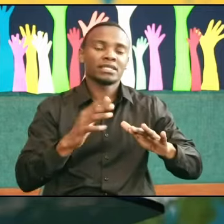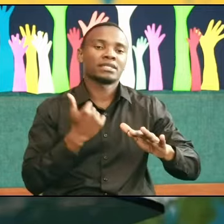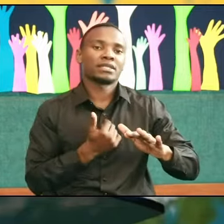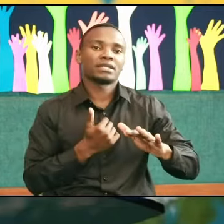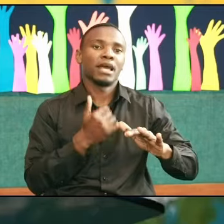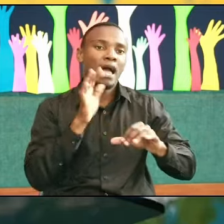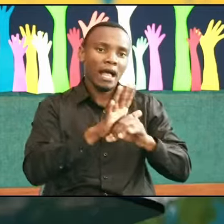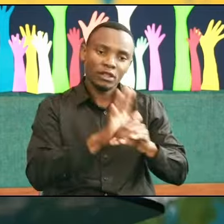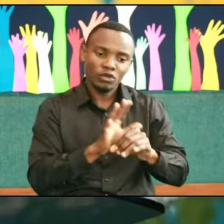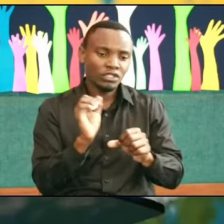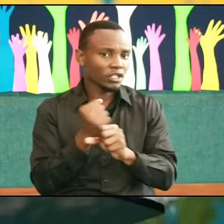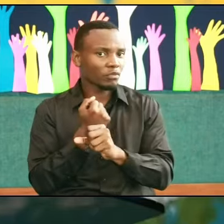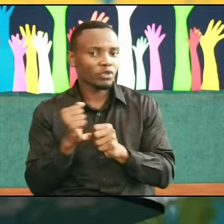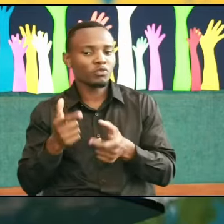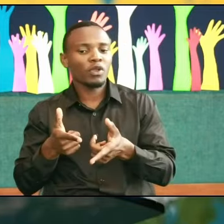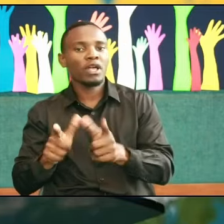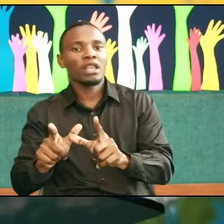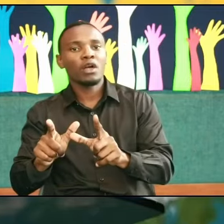by anger.